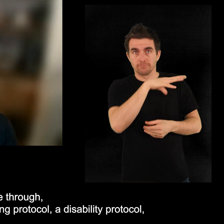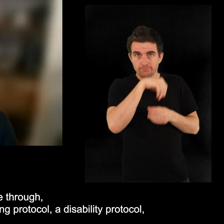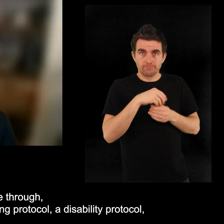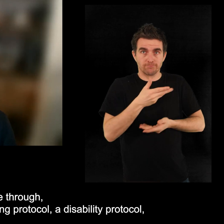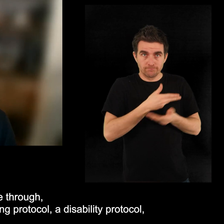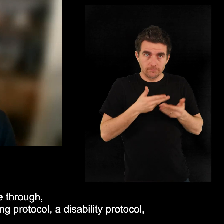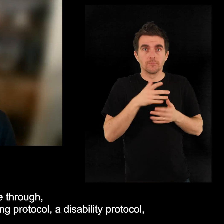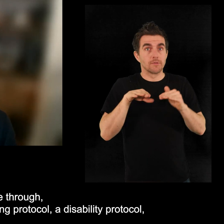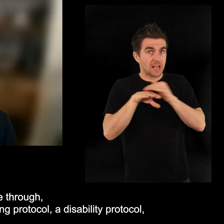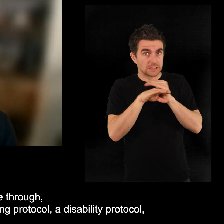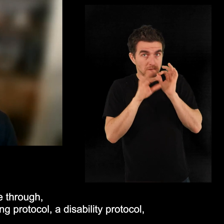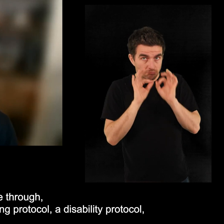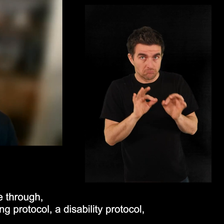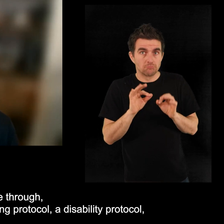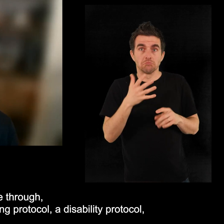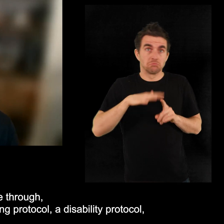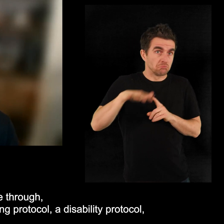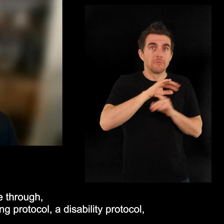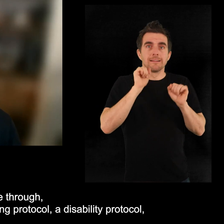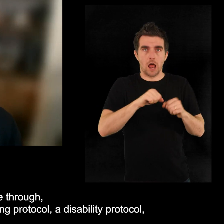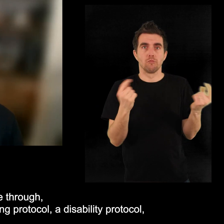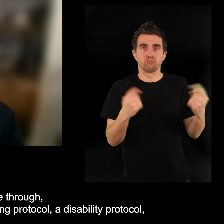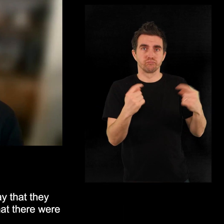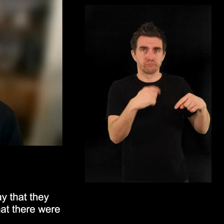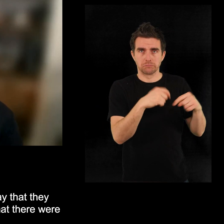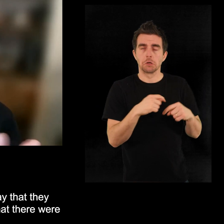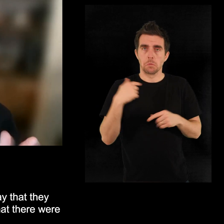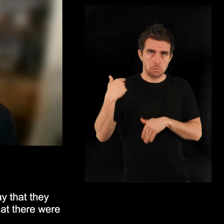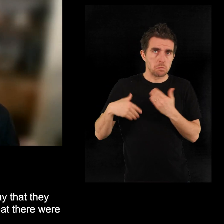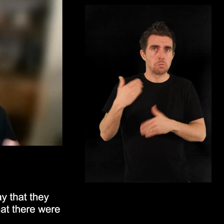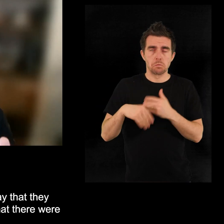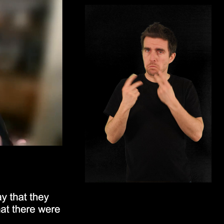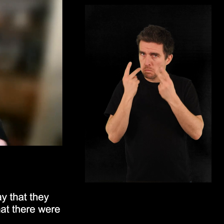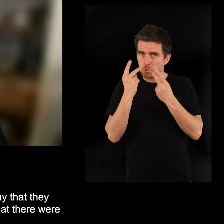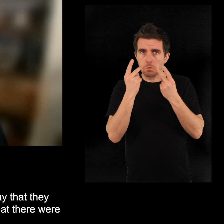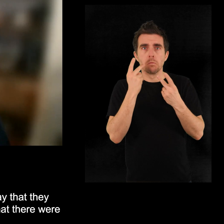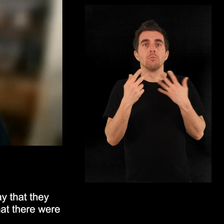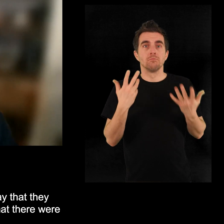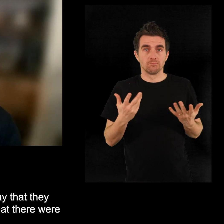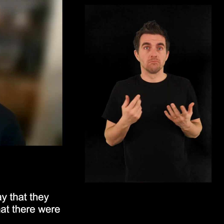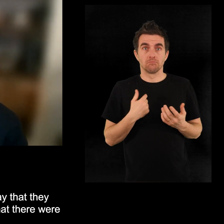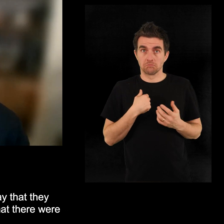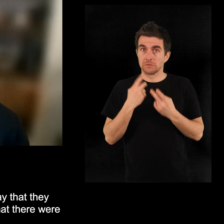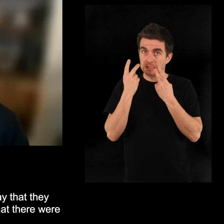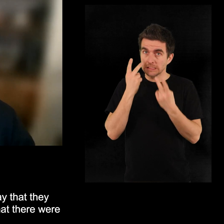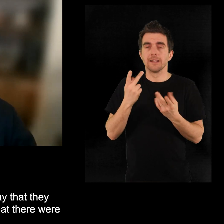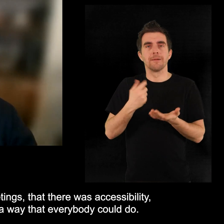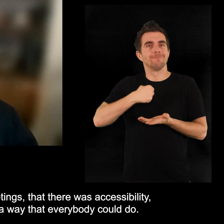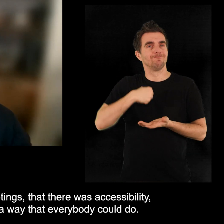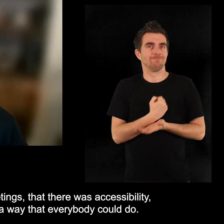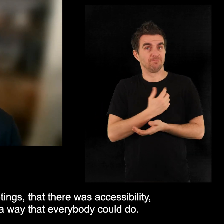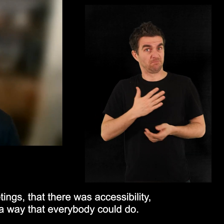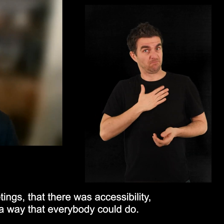2019, they had a functioning protocol, a disability protocol, which changed the whole way that they functioned and made sure that there